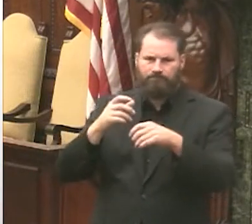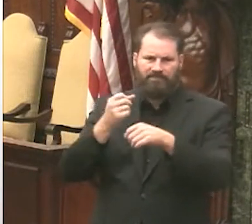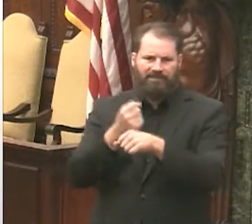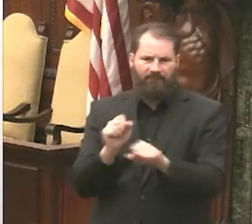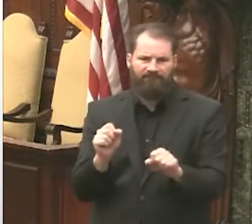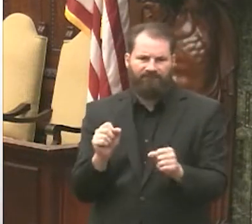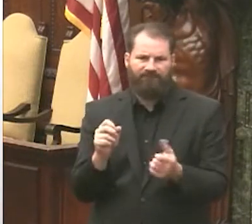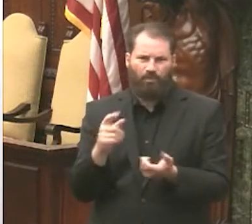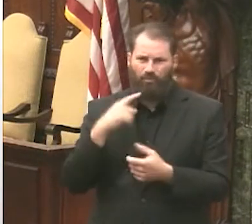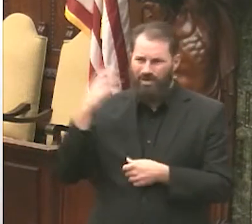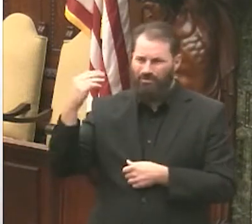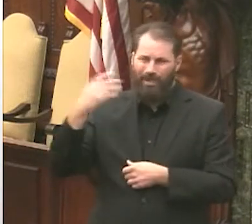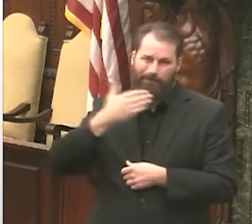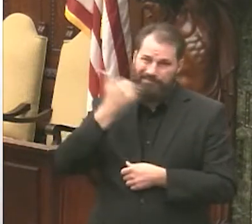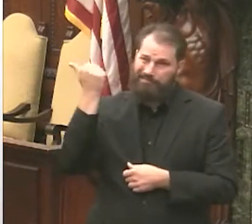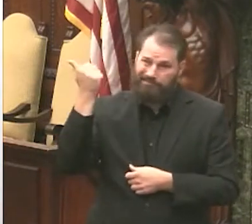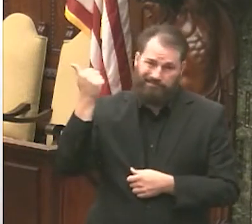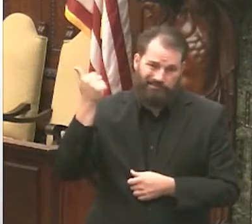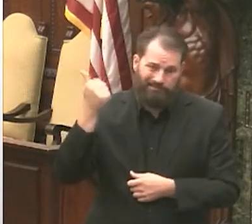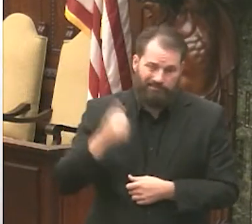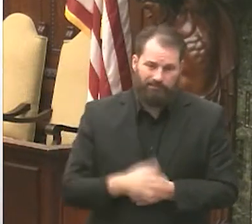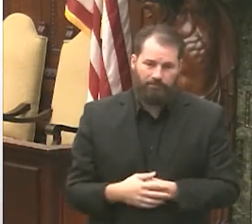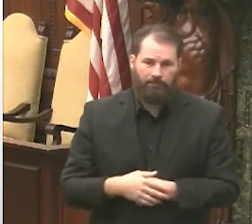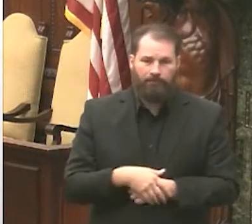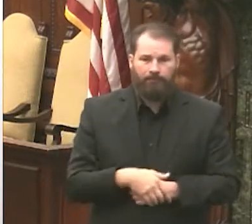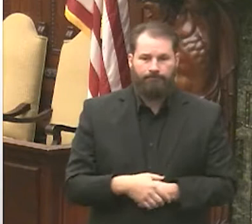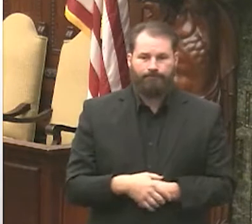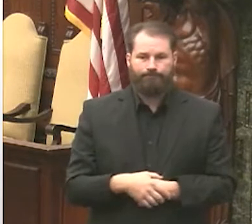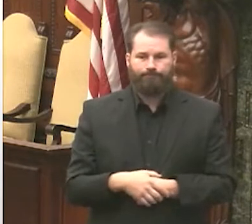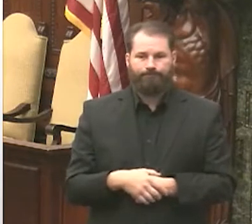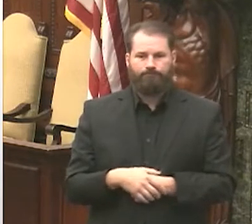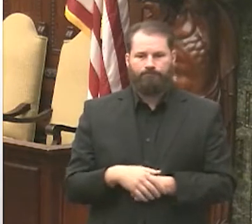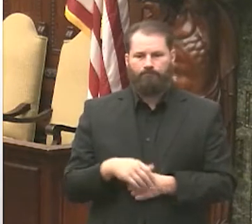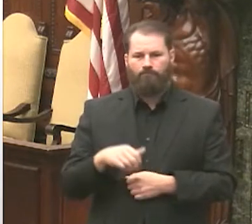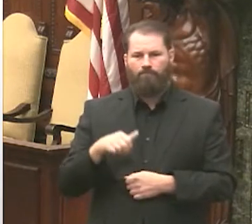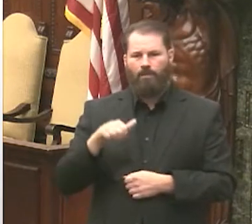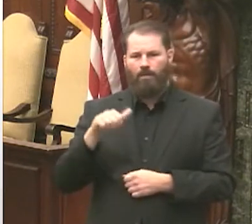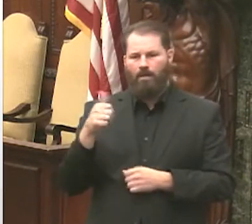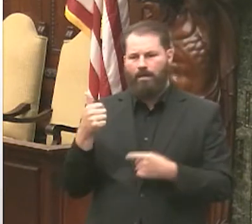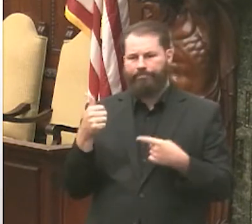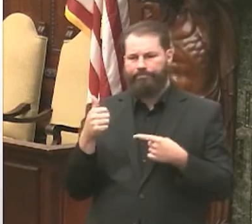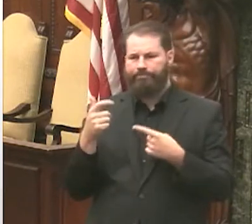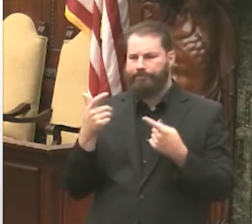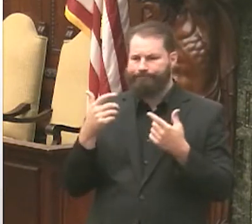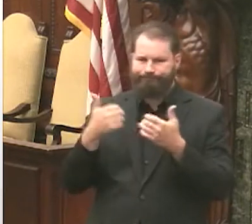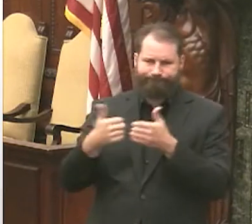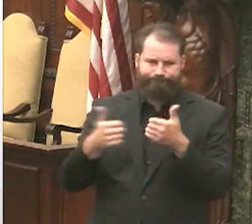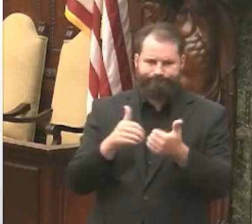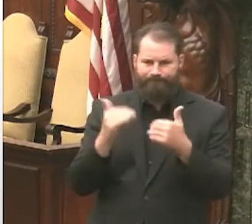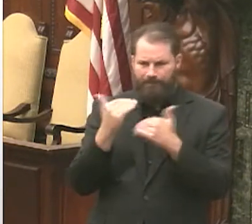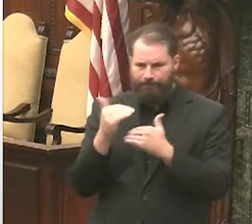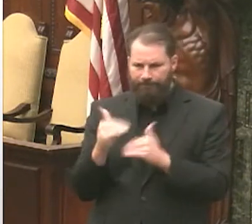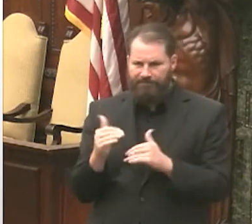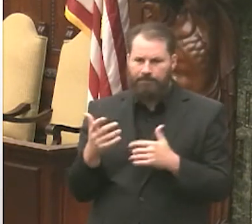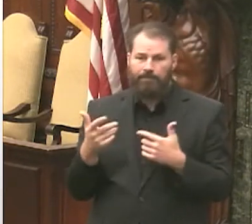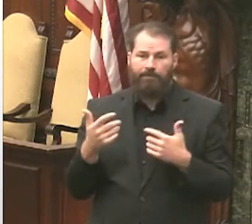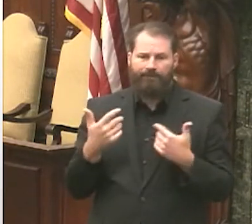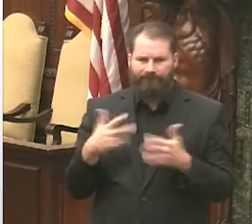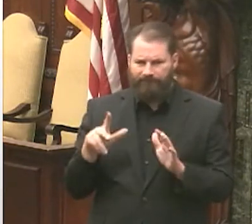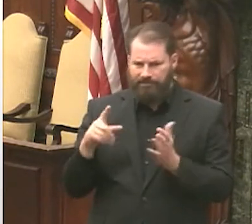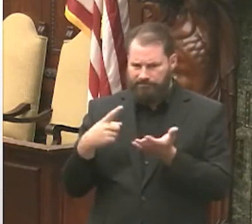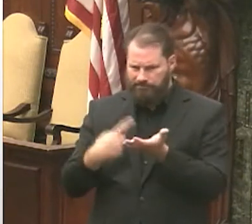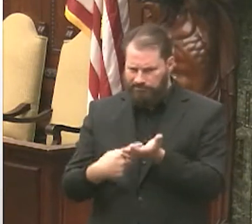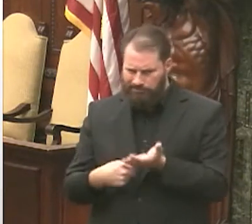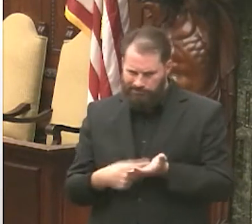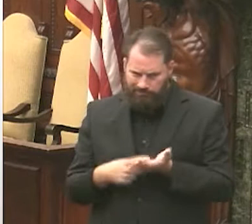with restaurants right now. I can tell you that we will be looking at our other social distancing restrictions, and we will scale back others as appropriate. But let me remind everyone